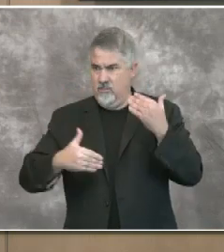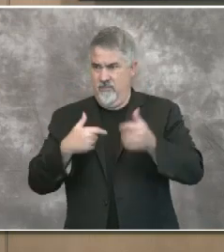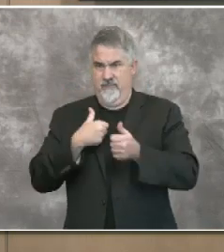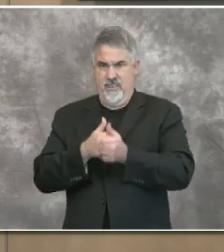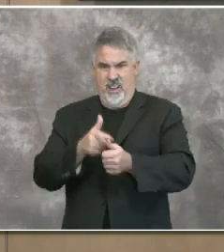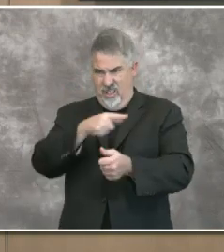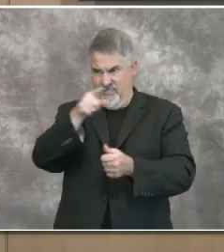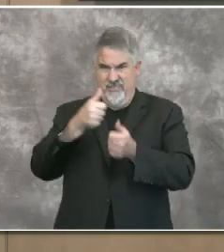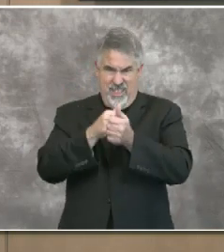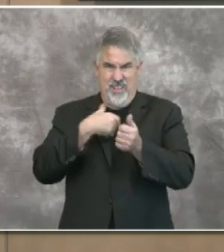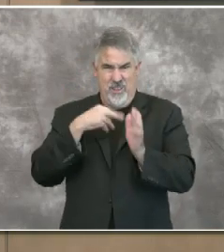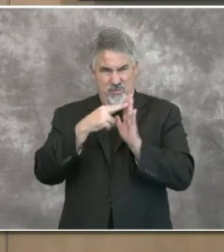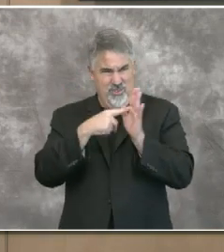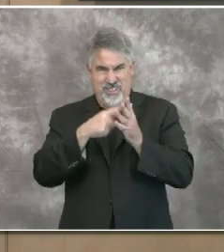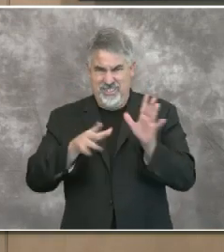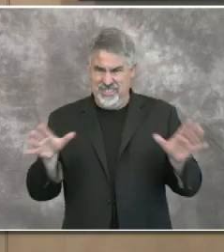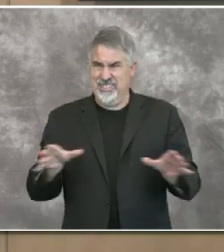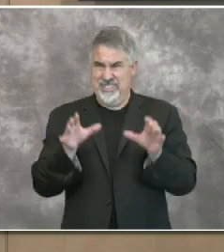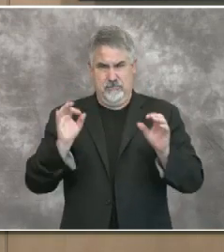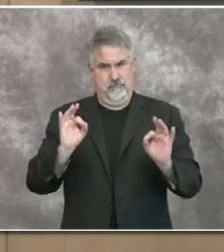later date.